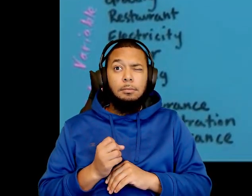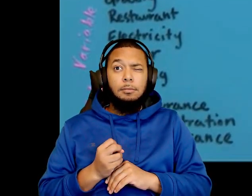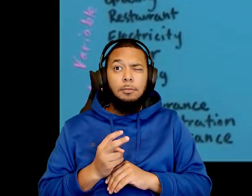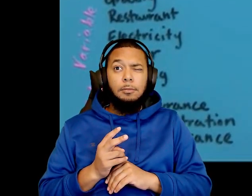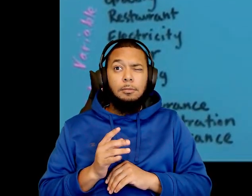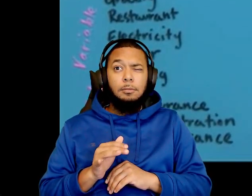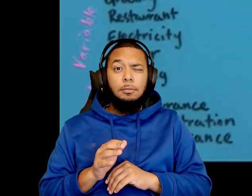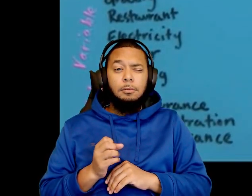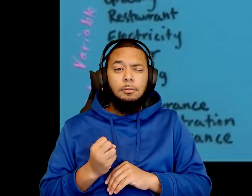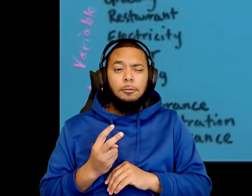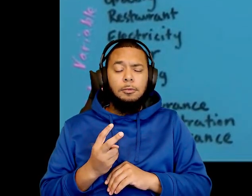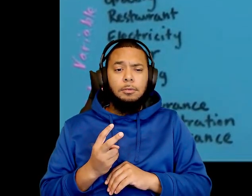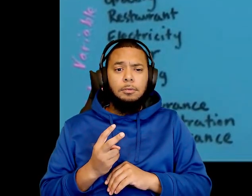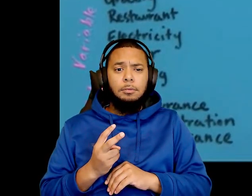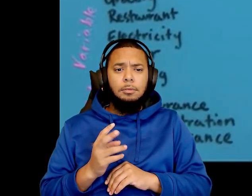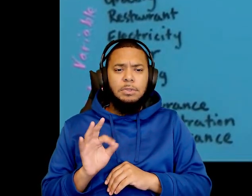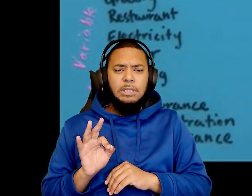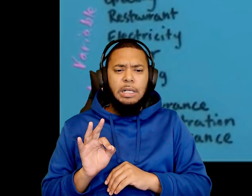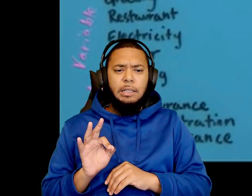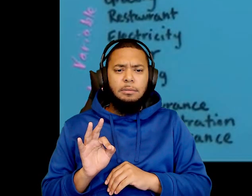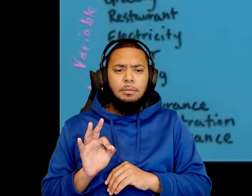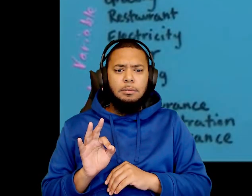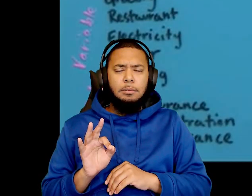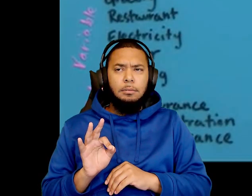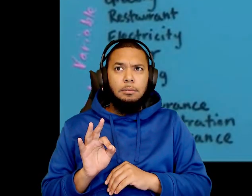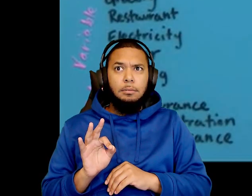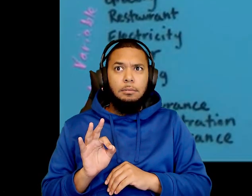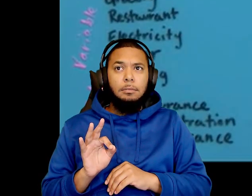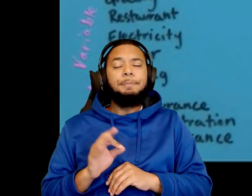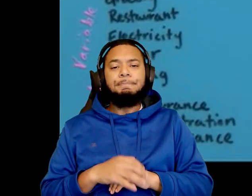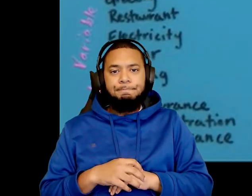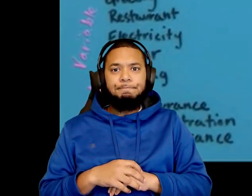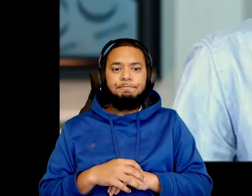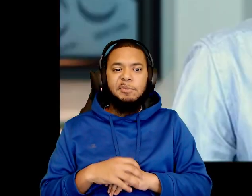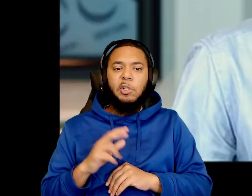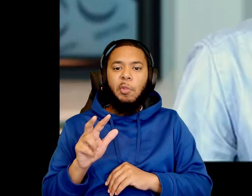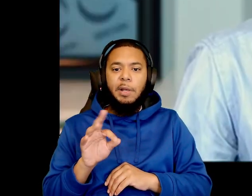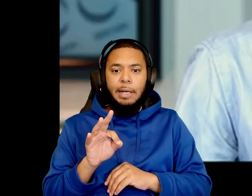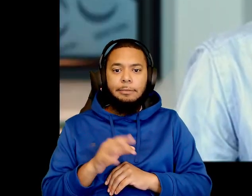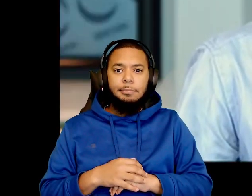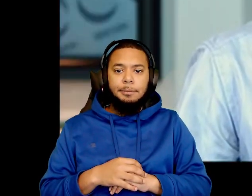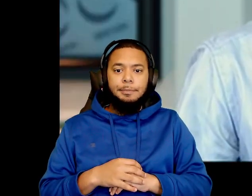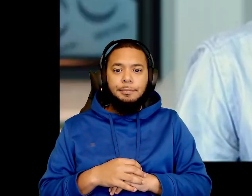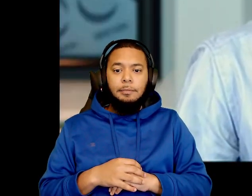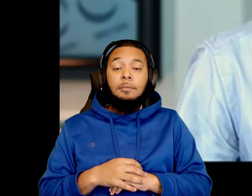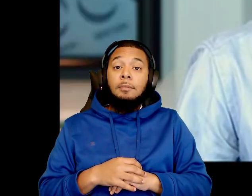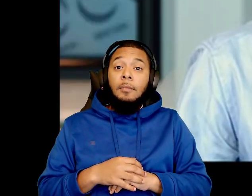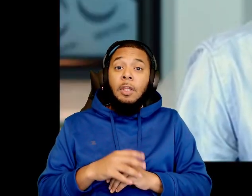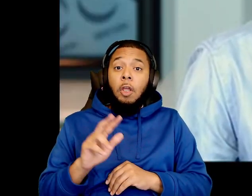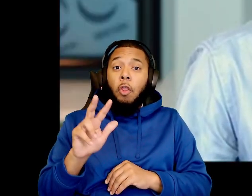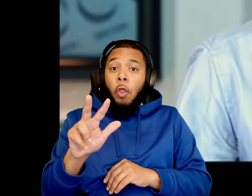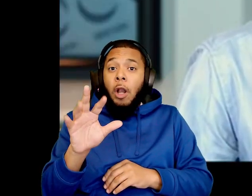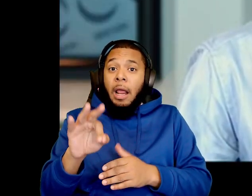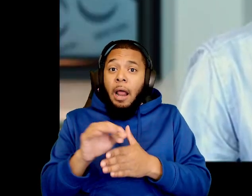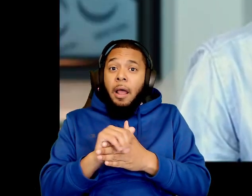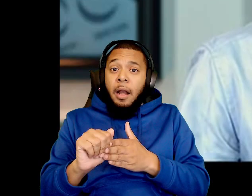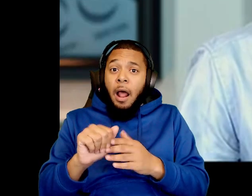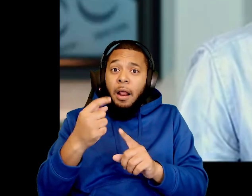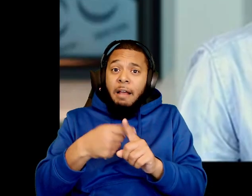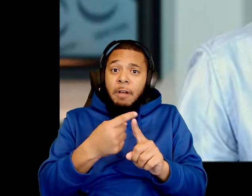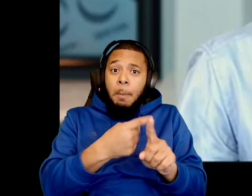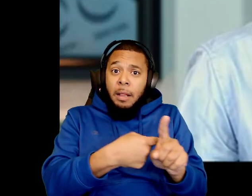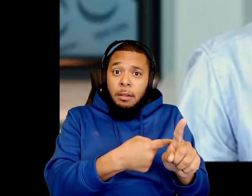12 goes into 108 9 times. All right, so 39. All right, so $39 a month